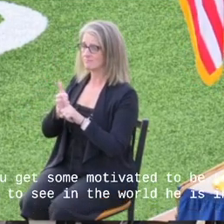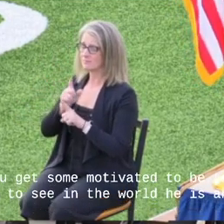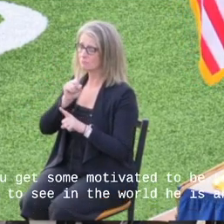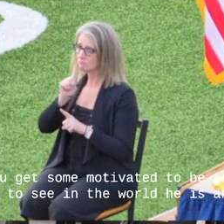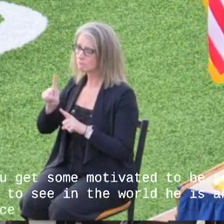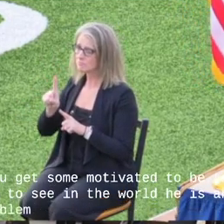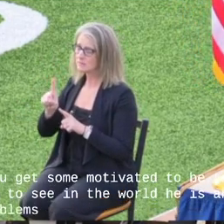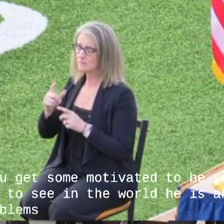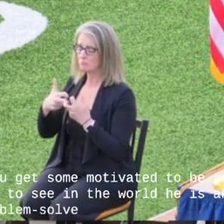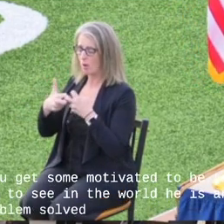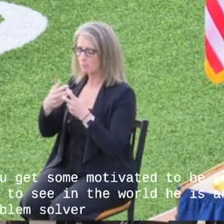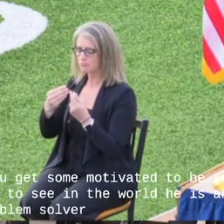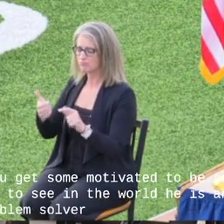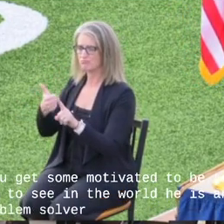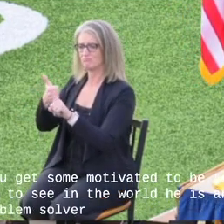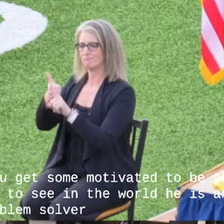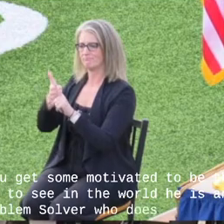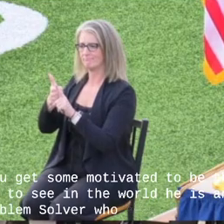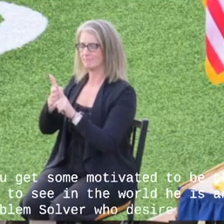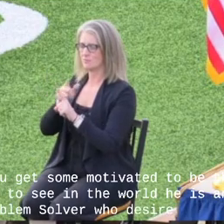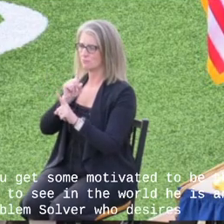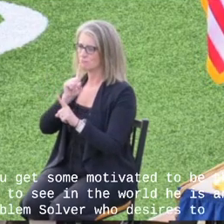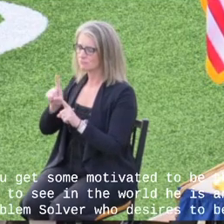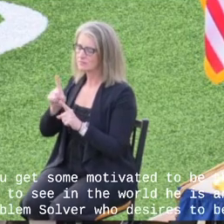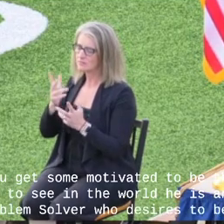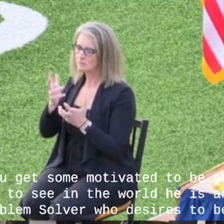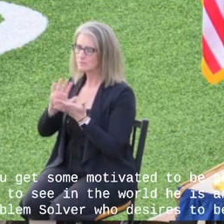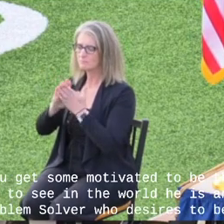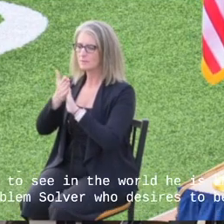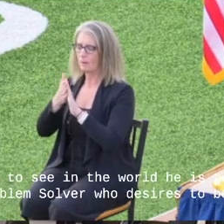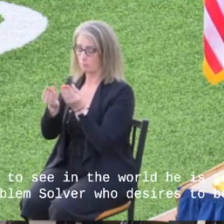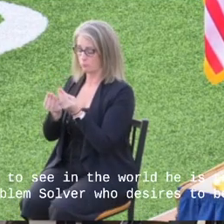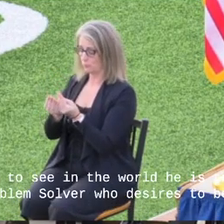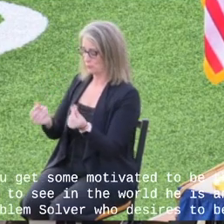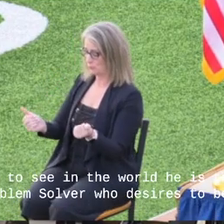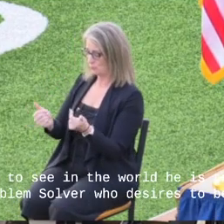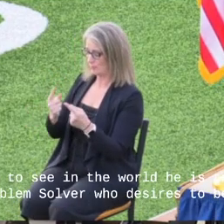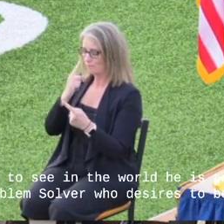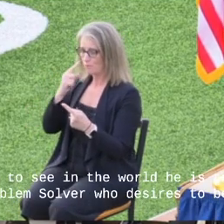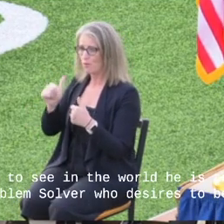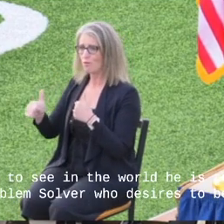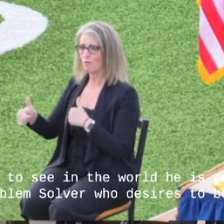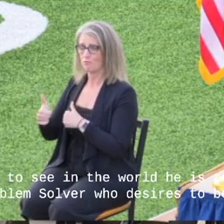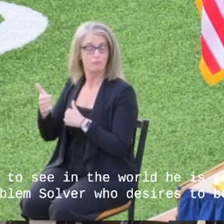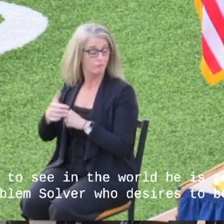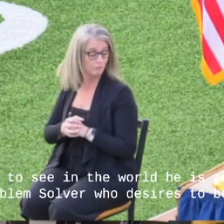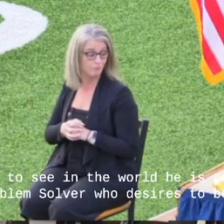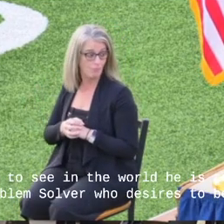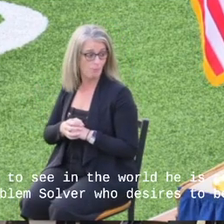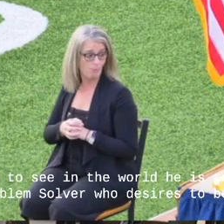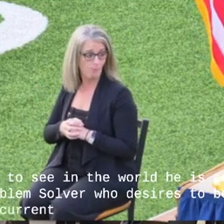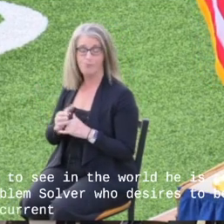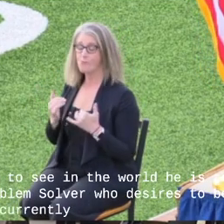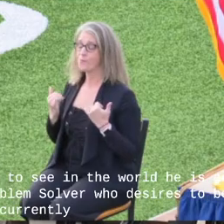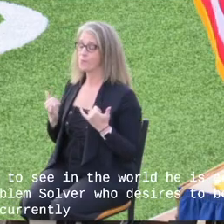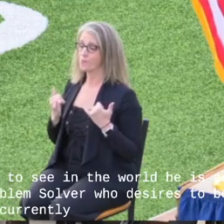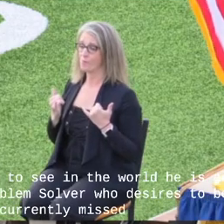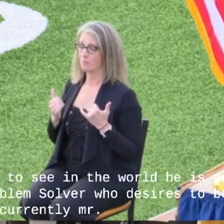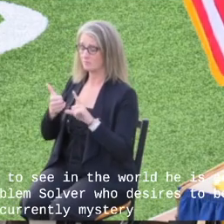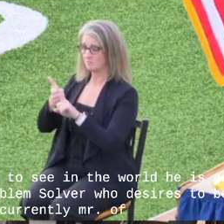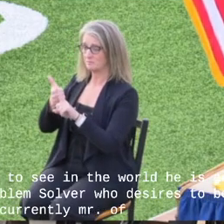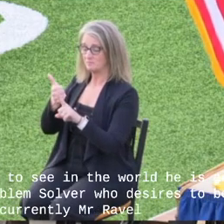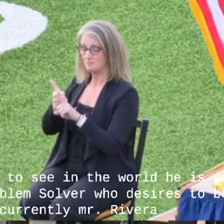intentional problem solver who desires to be the solution above all else. Currently,